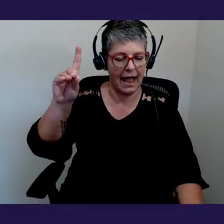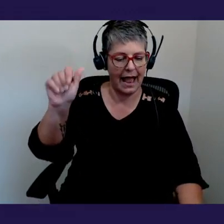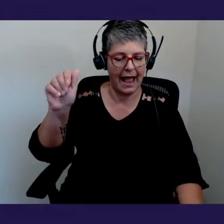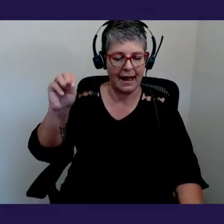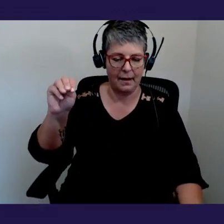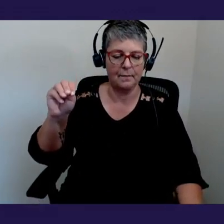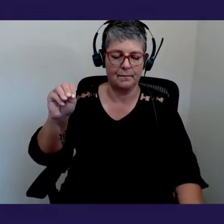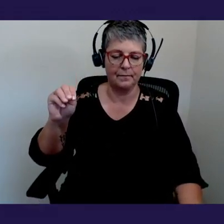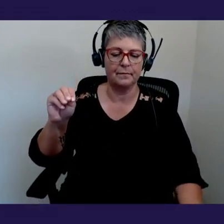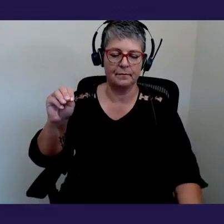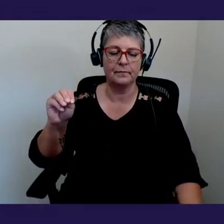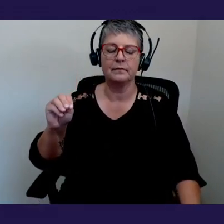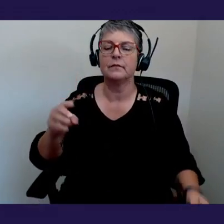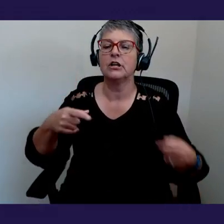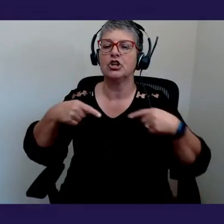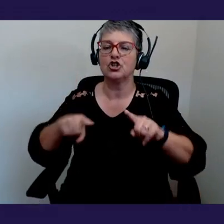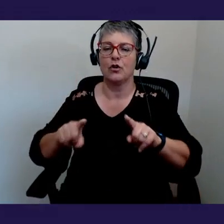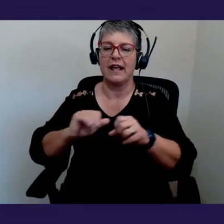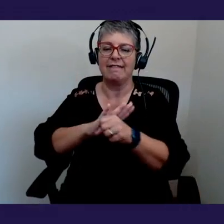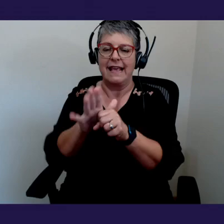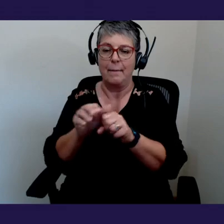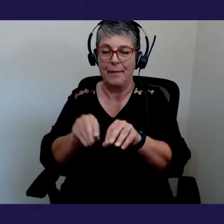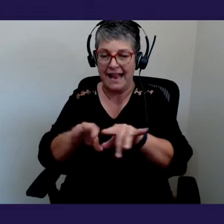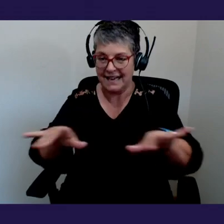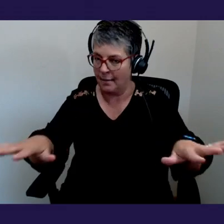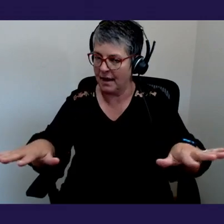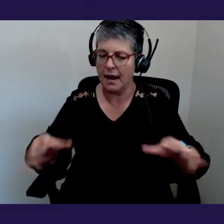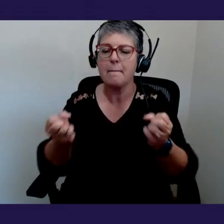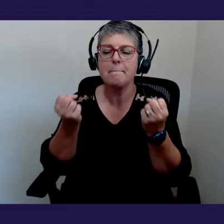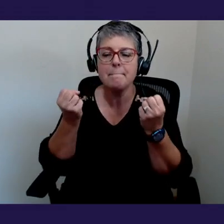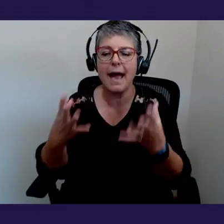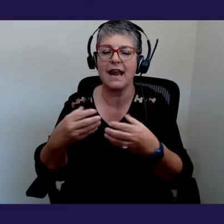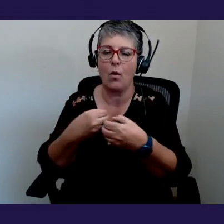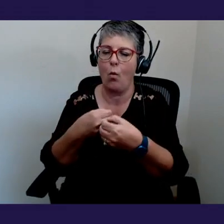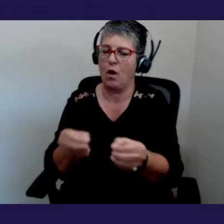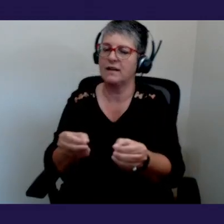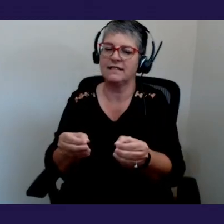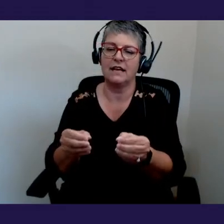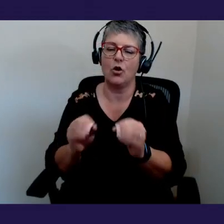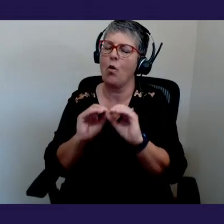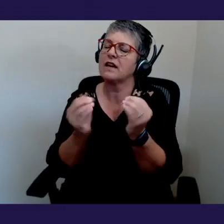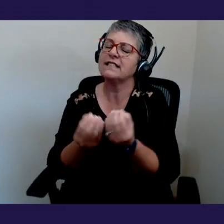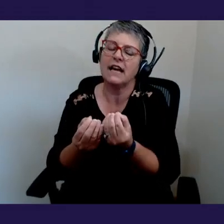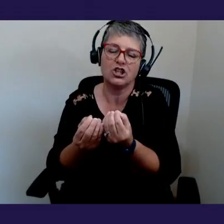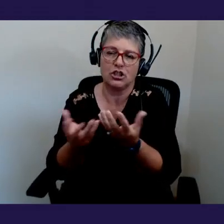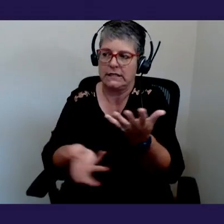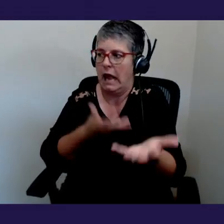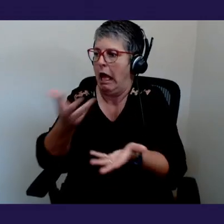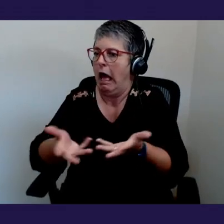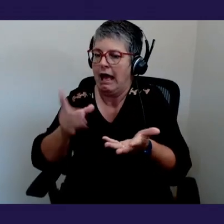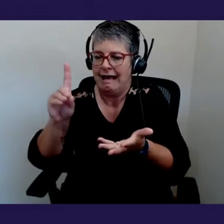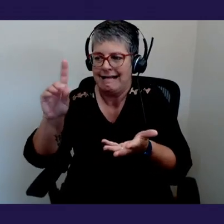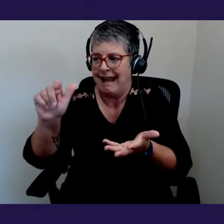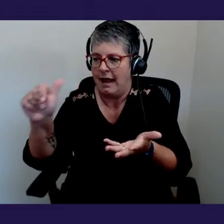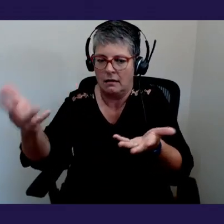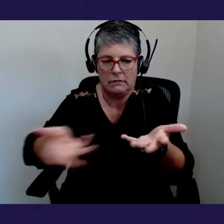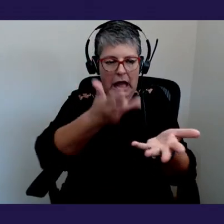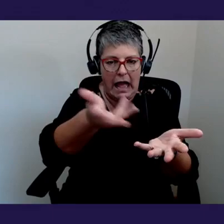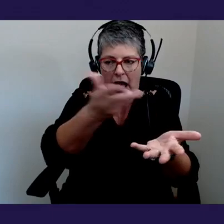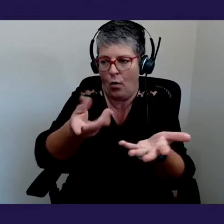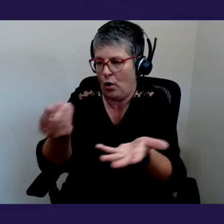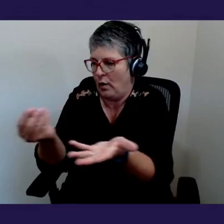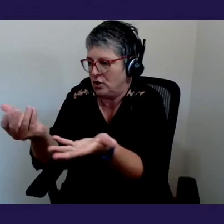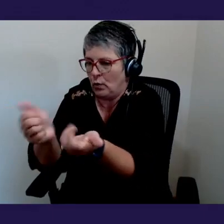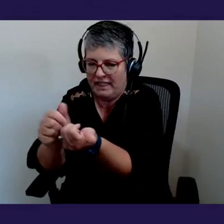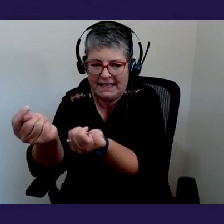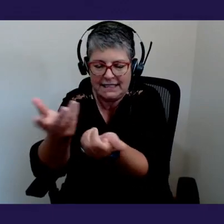during the pandemic, a lot of organizations were inundated with data, and being able to put that data to use to target information and make sure that